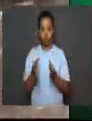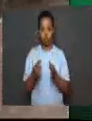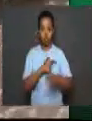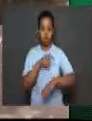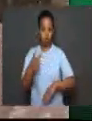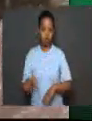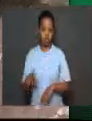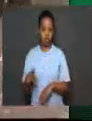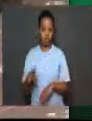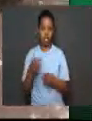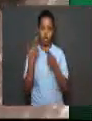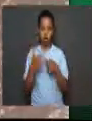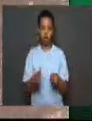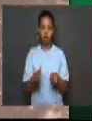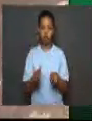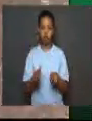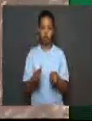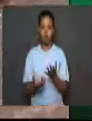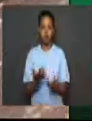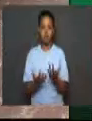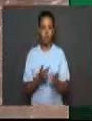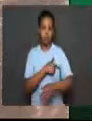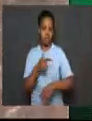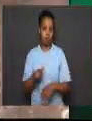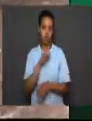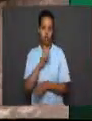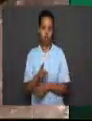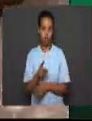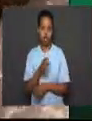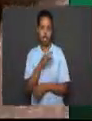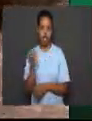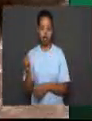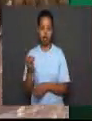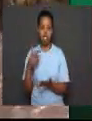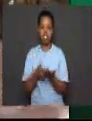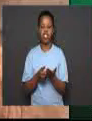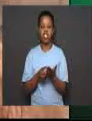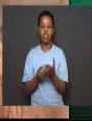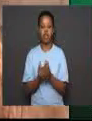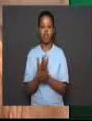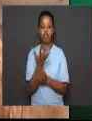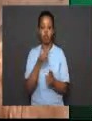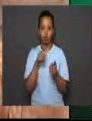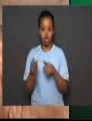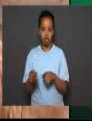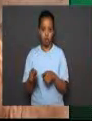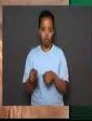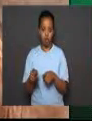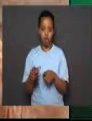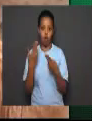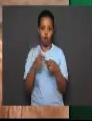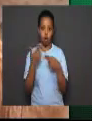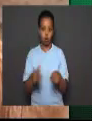the eggs are incubated. Males are produced if the eggs are incubated